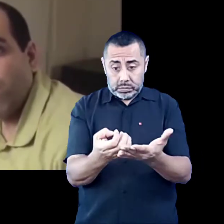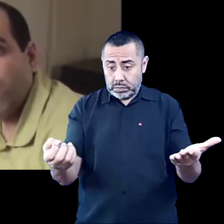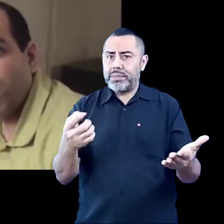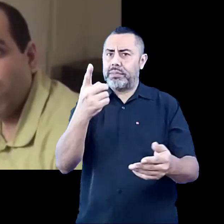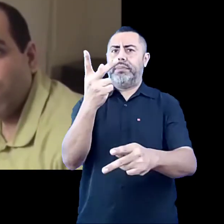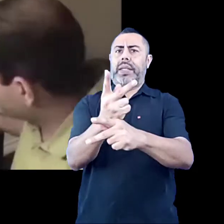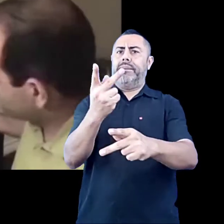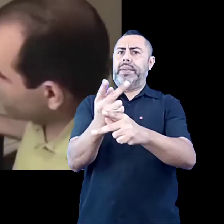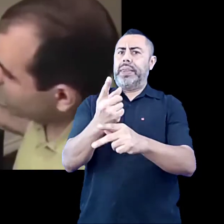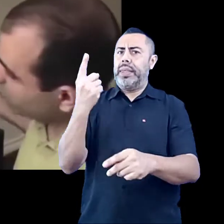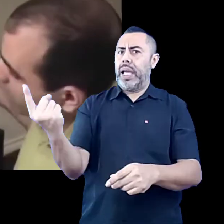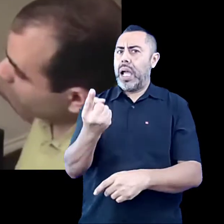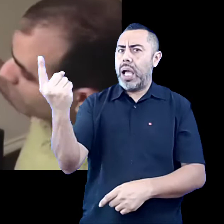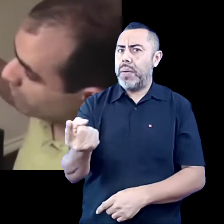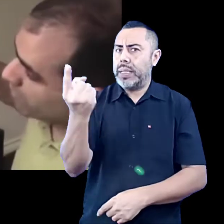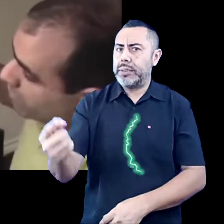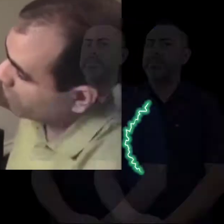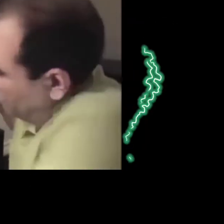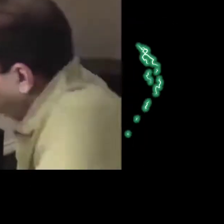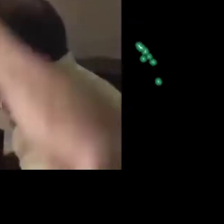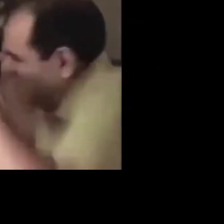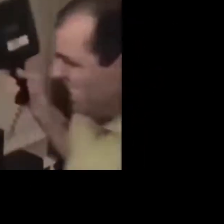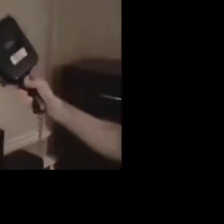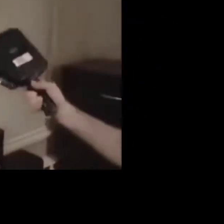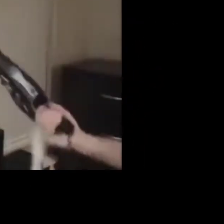Always be careful with your tools.